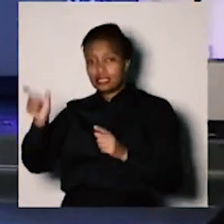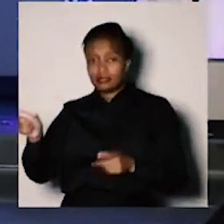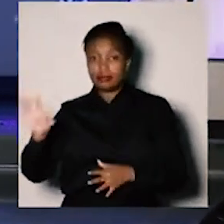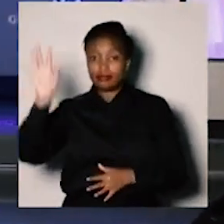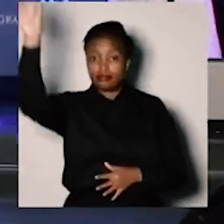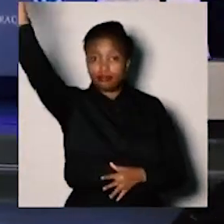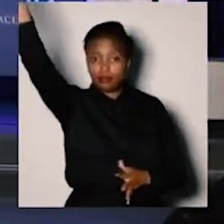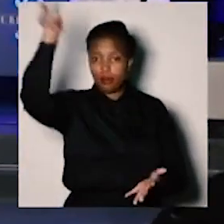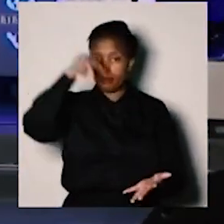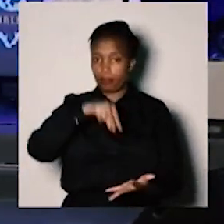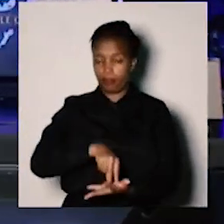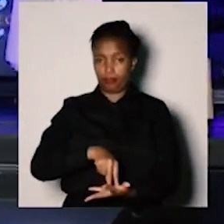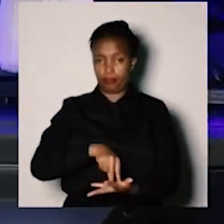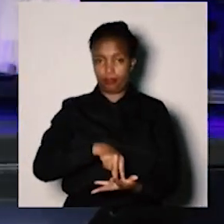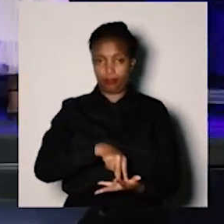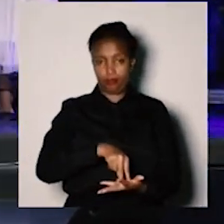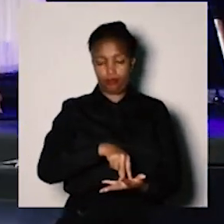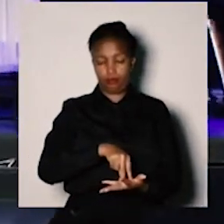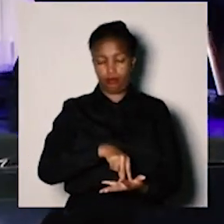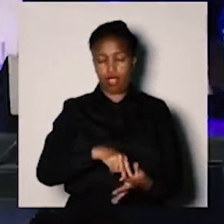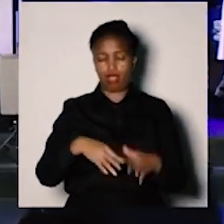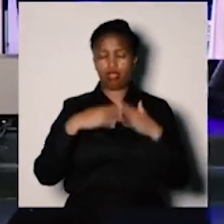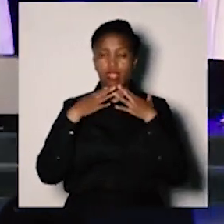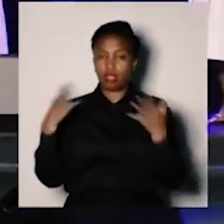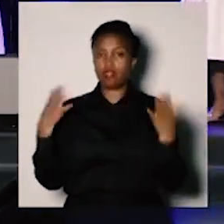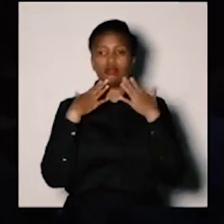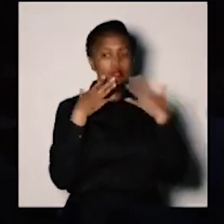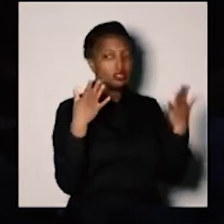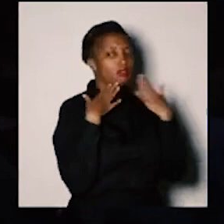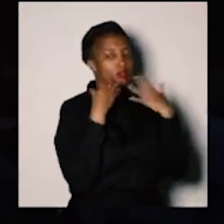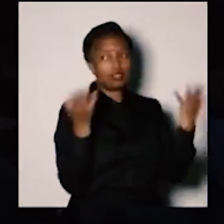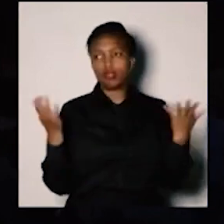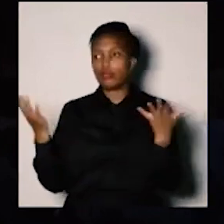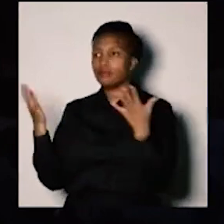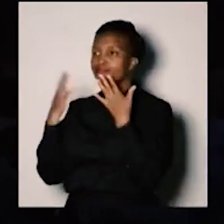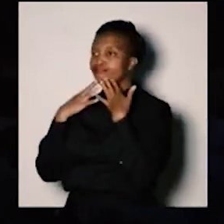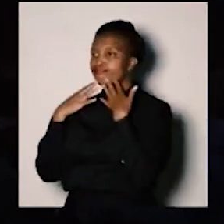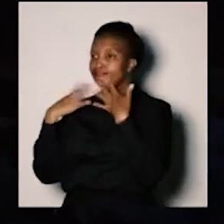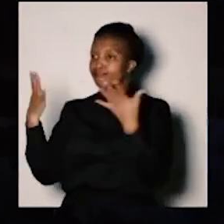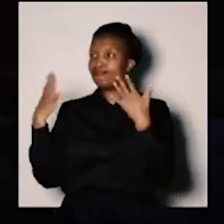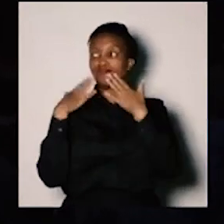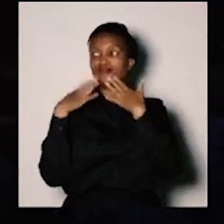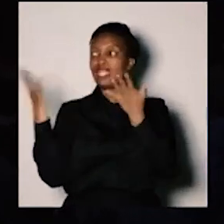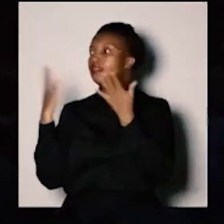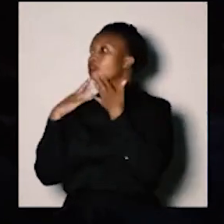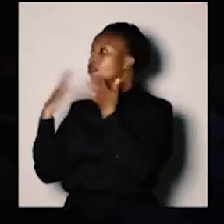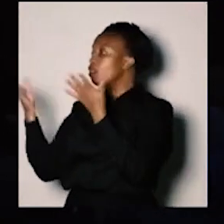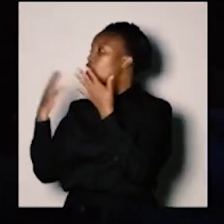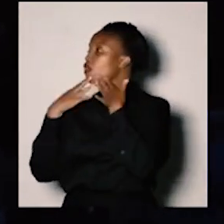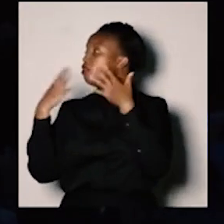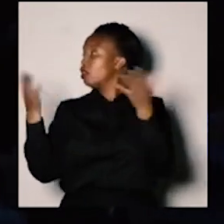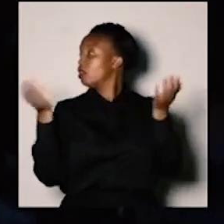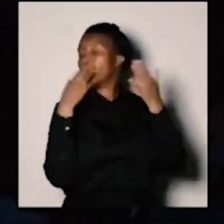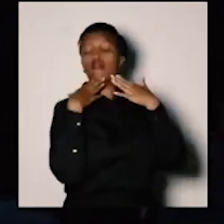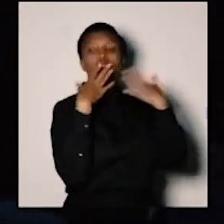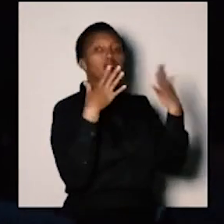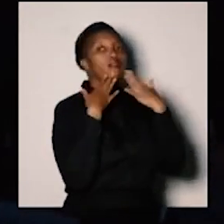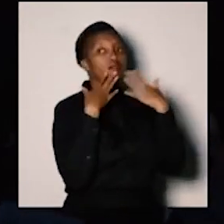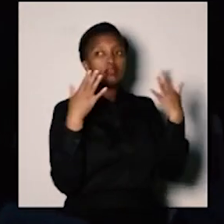over this place, just stand on your feet. Thank you, thank you, thank you, thank you, thank you, thank you, thank you, thank you, thank you, thank